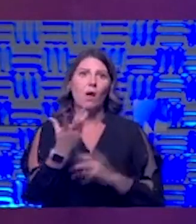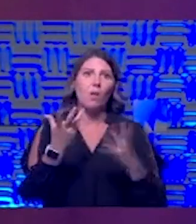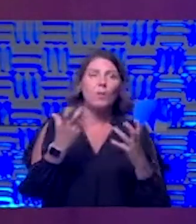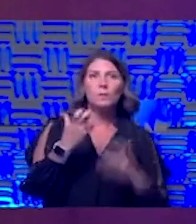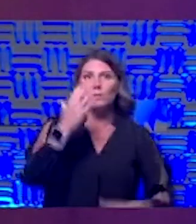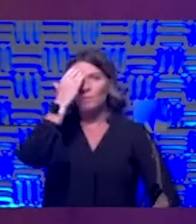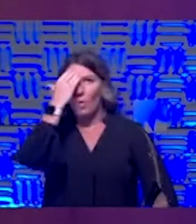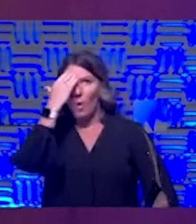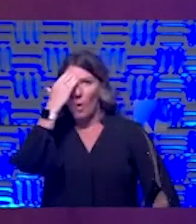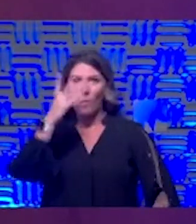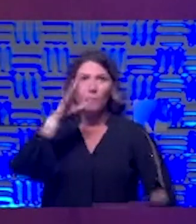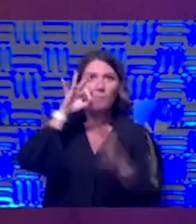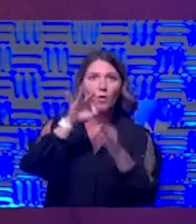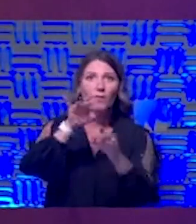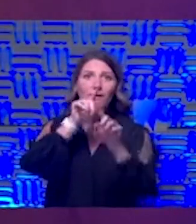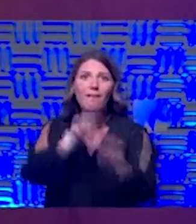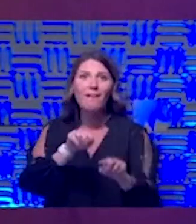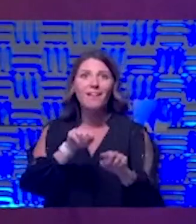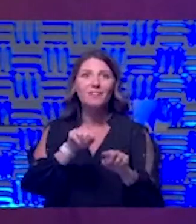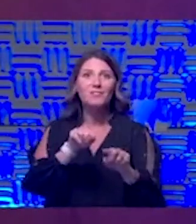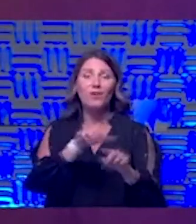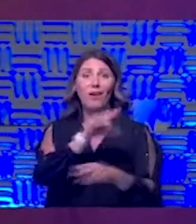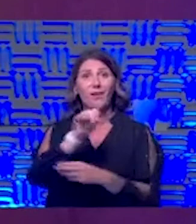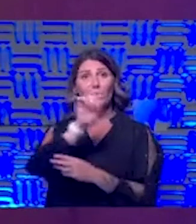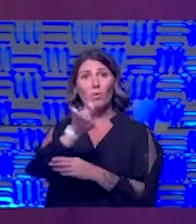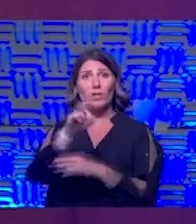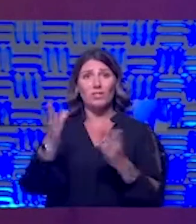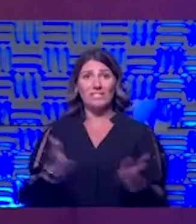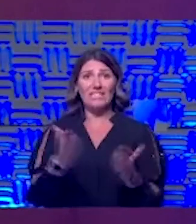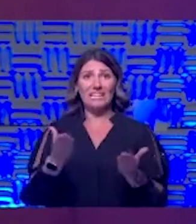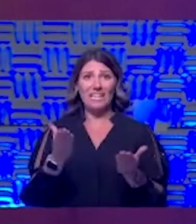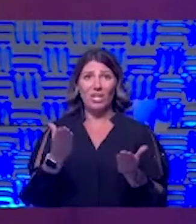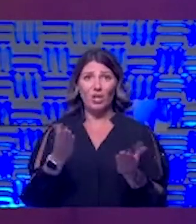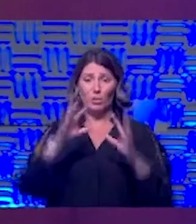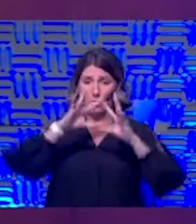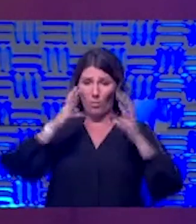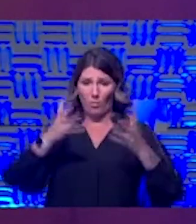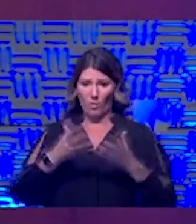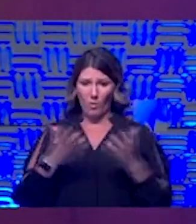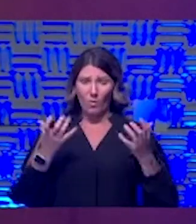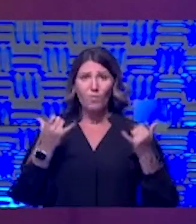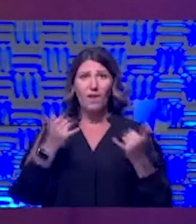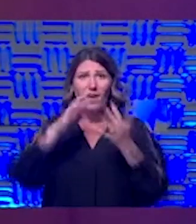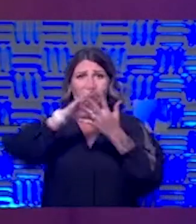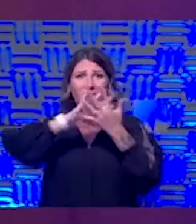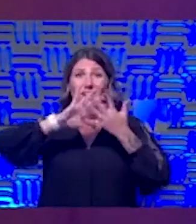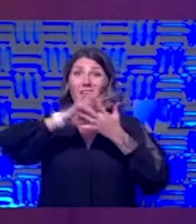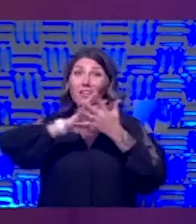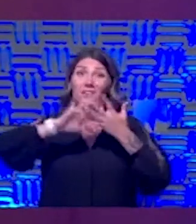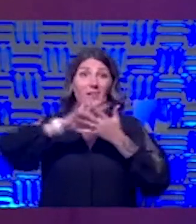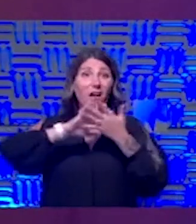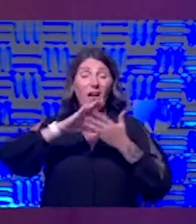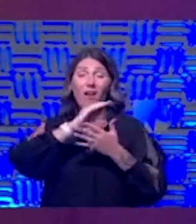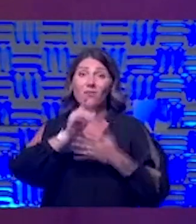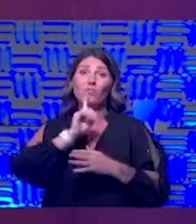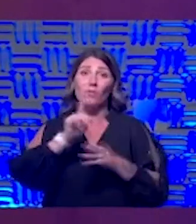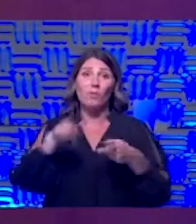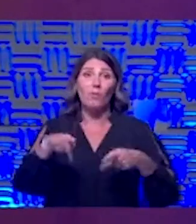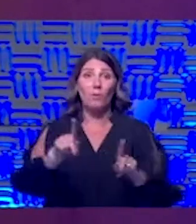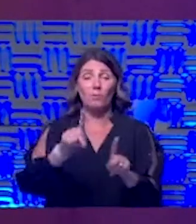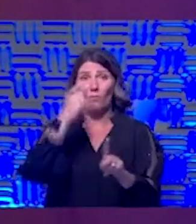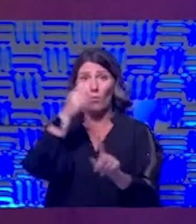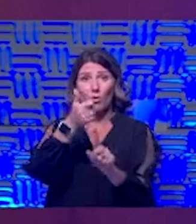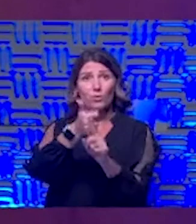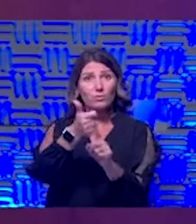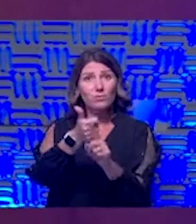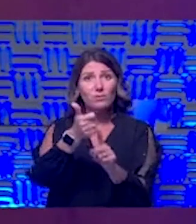think the questions here illustrate that. We're in a world of gray, but really the opportunity for you is to